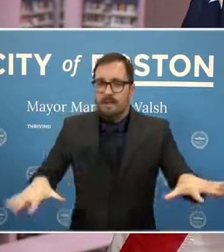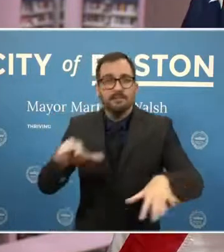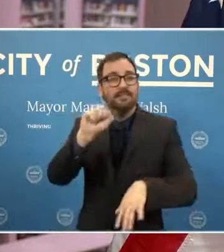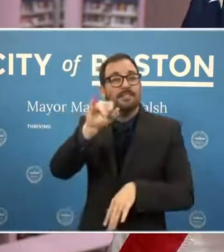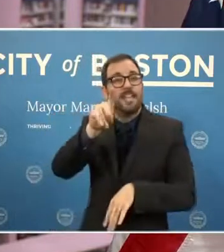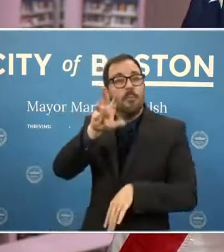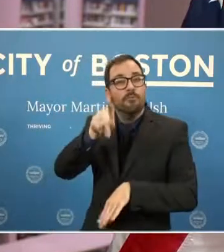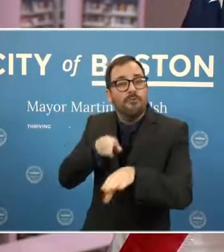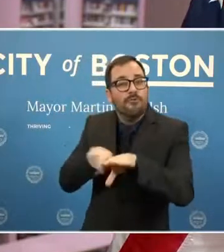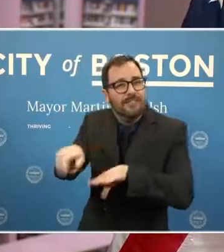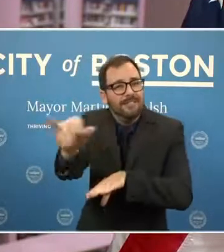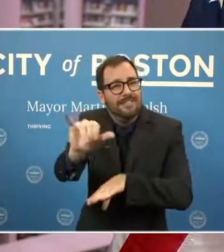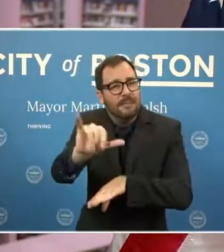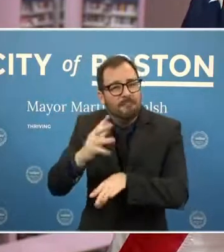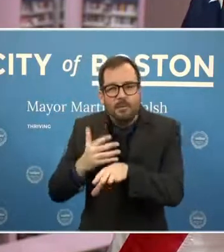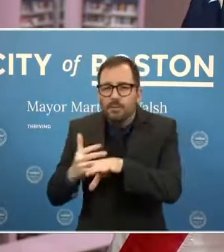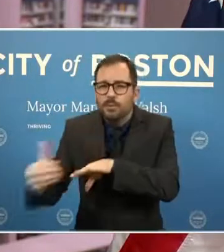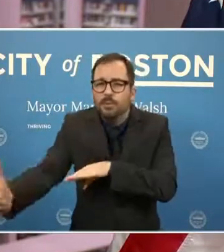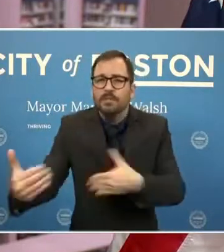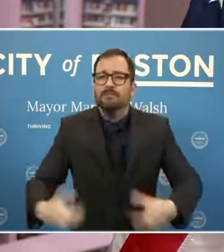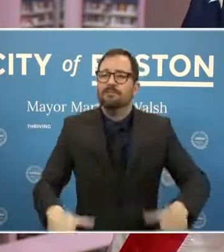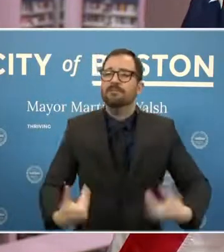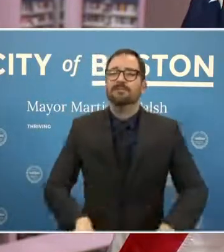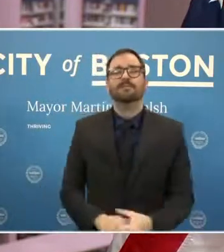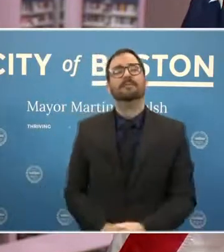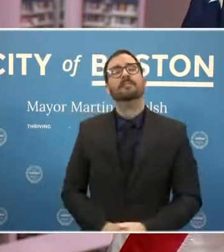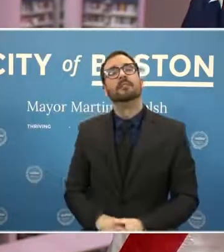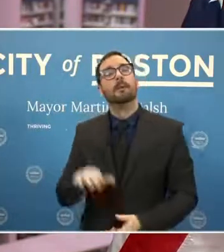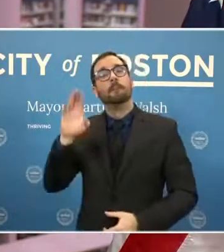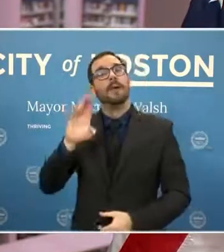over 50 years ago.